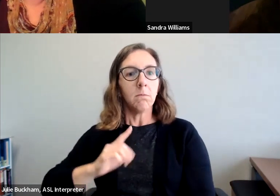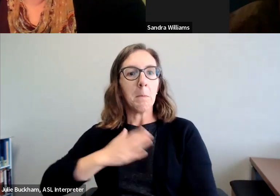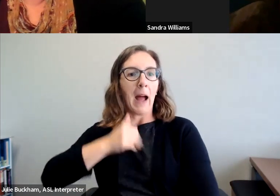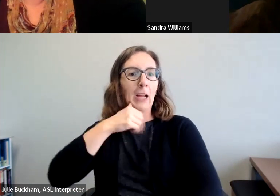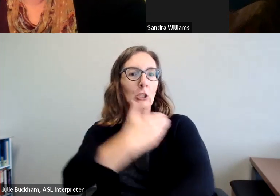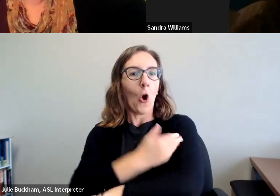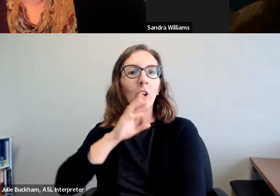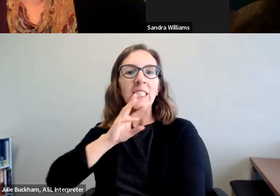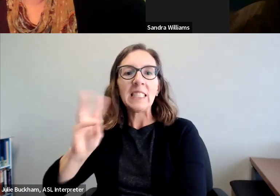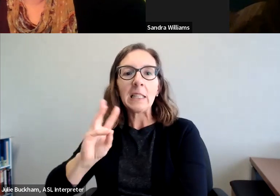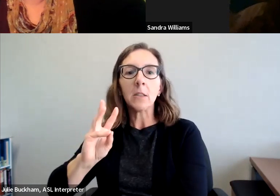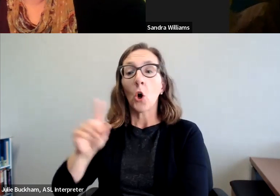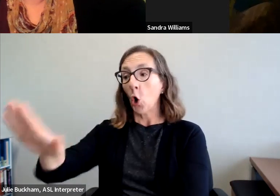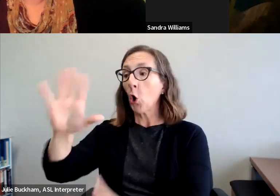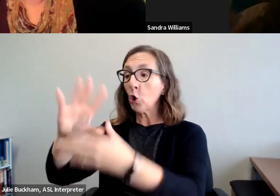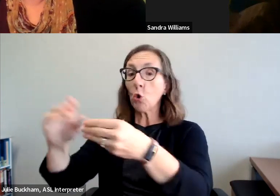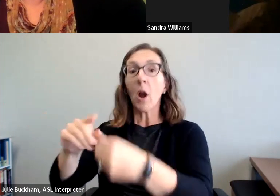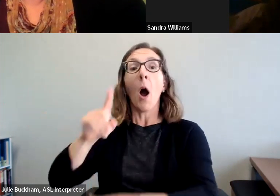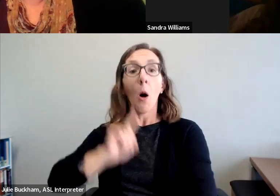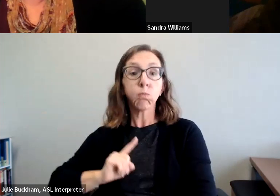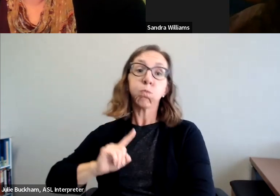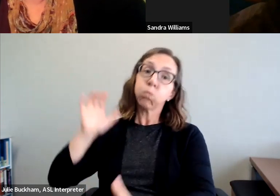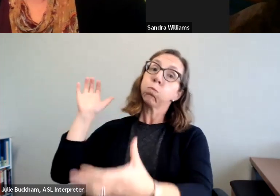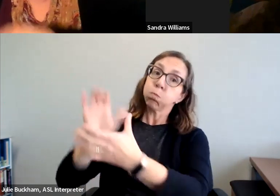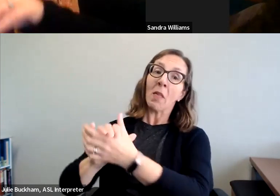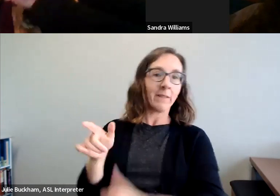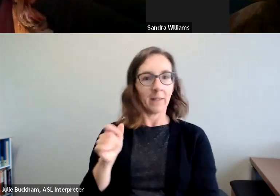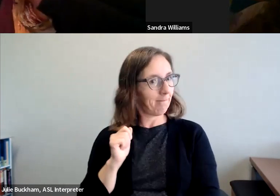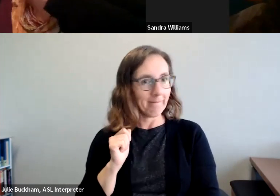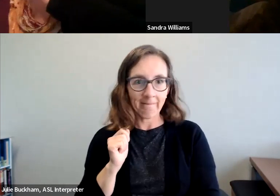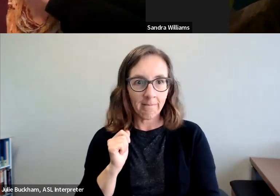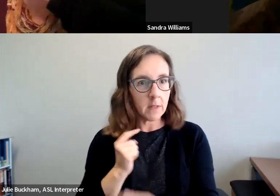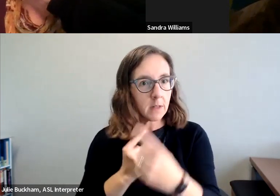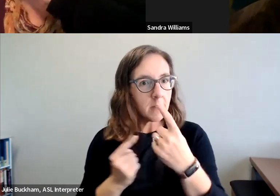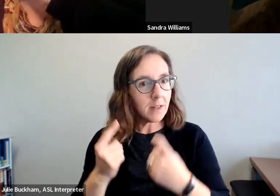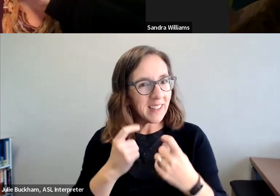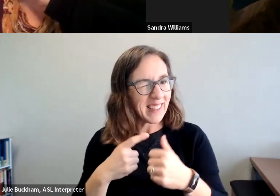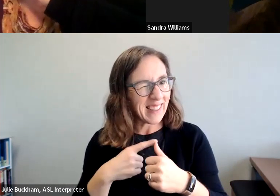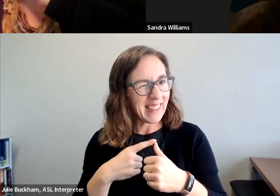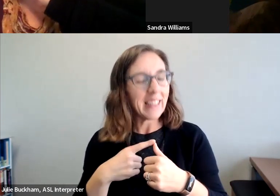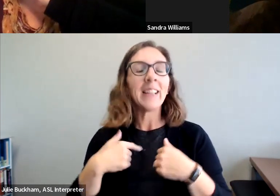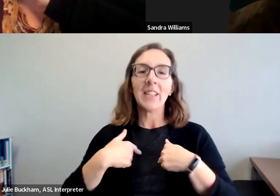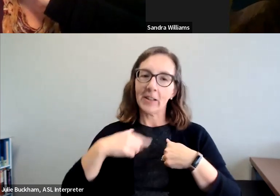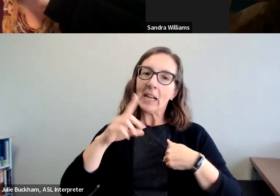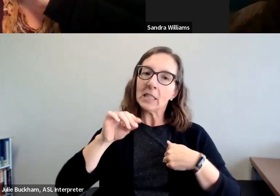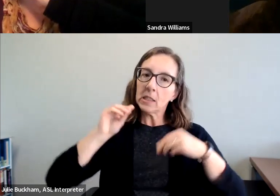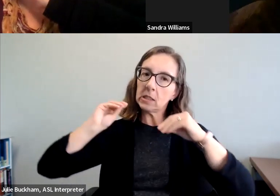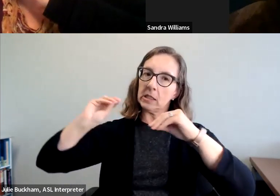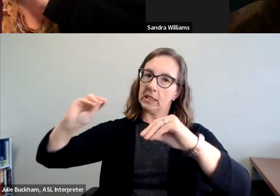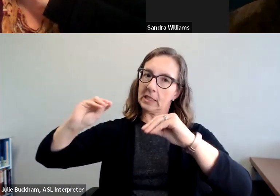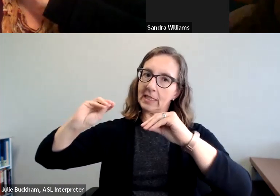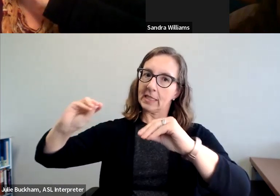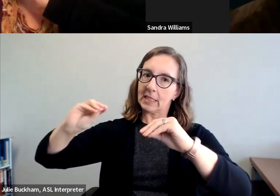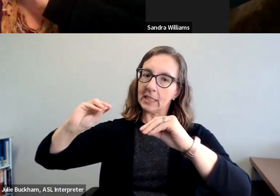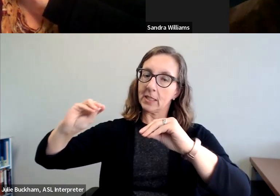in that this was gospel. So I was a teacher at